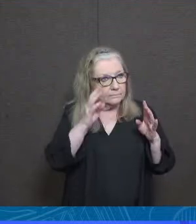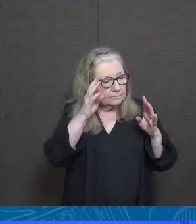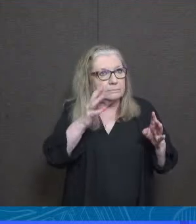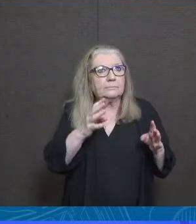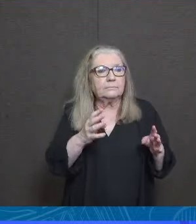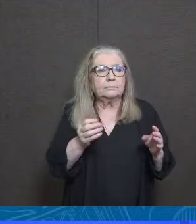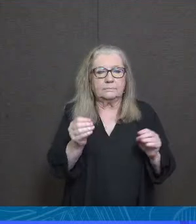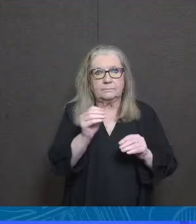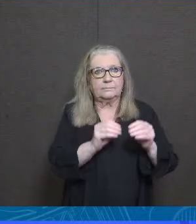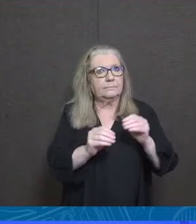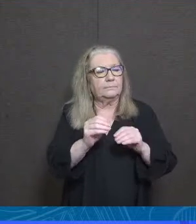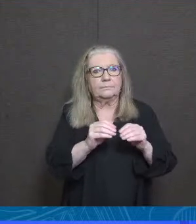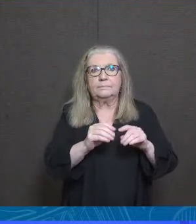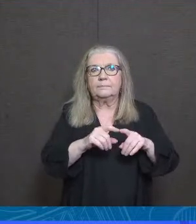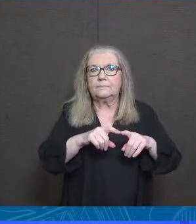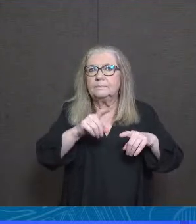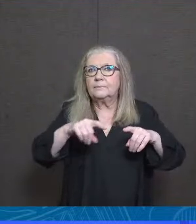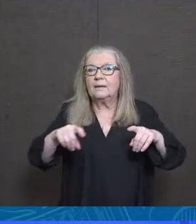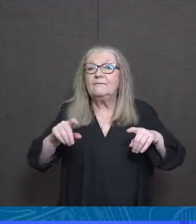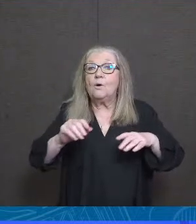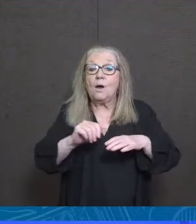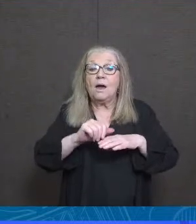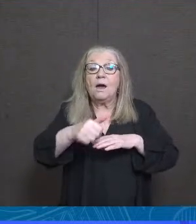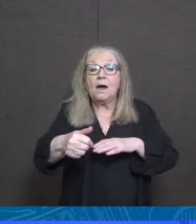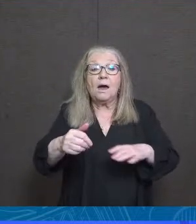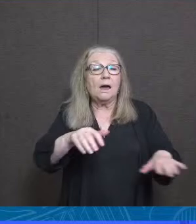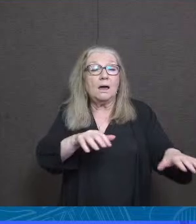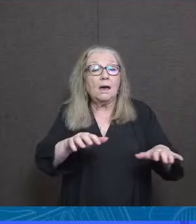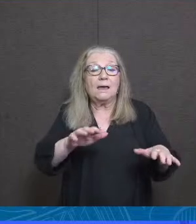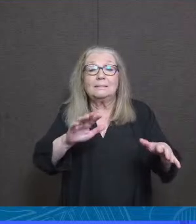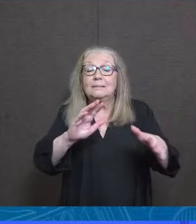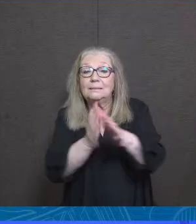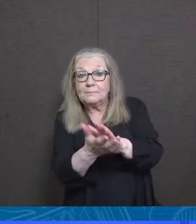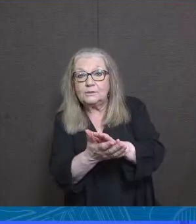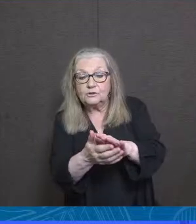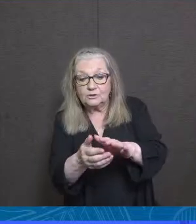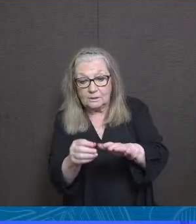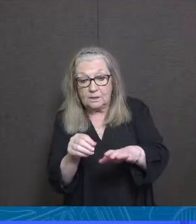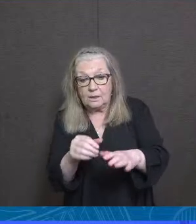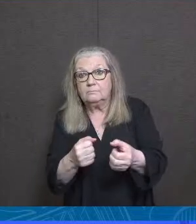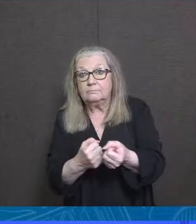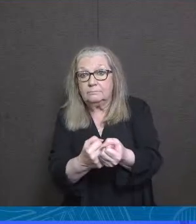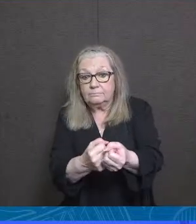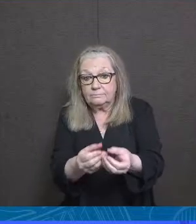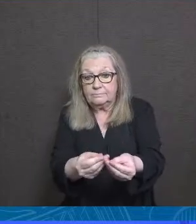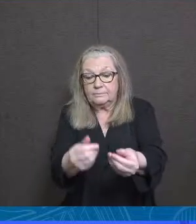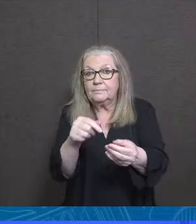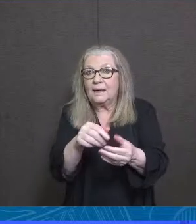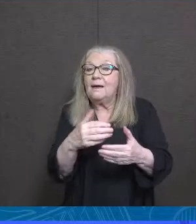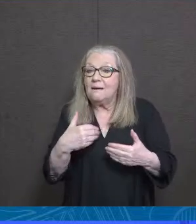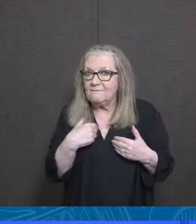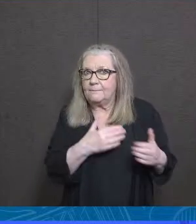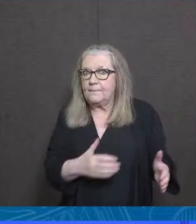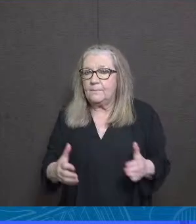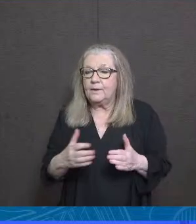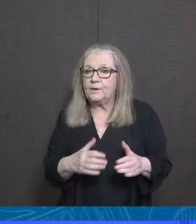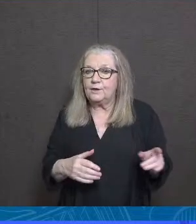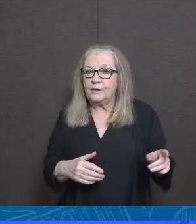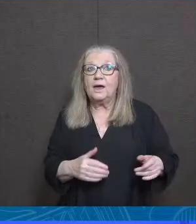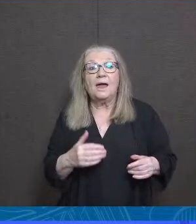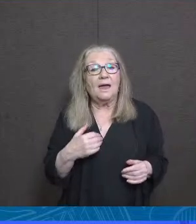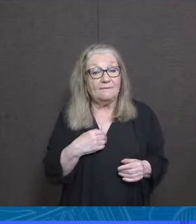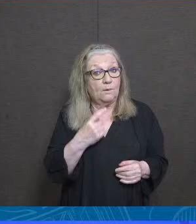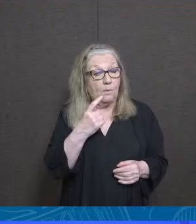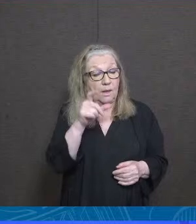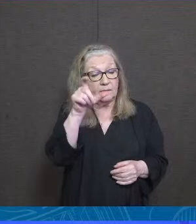damage assessments. And there is made from an independent researcher in